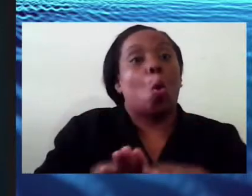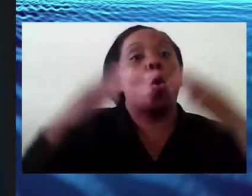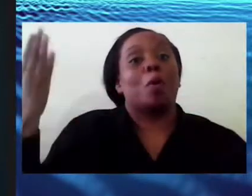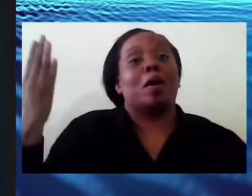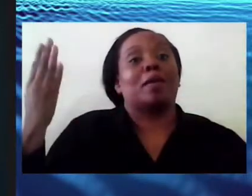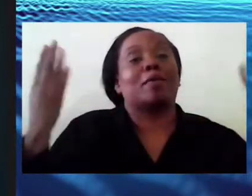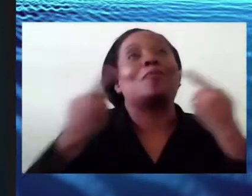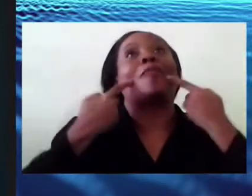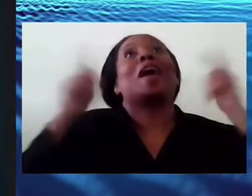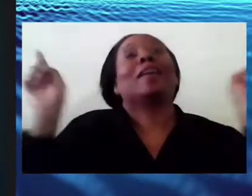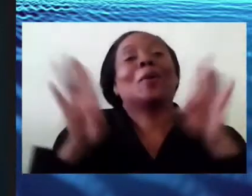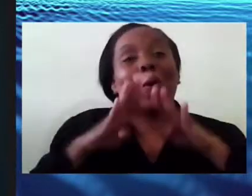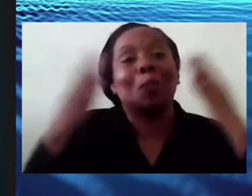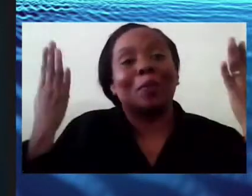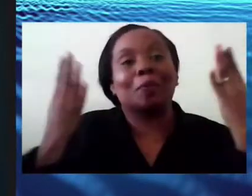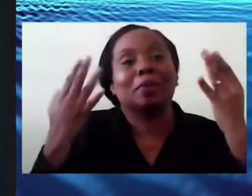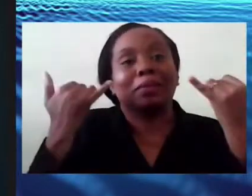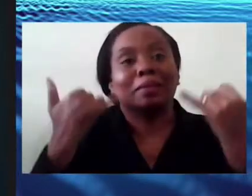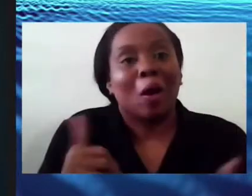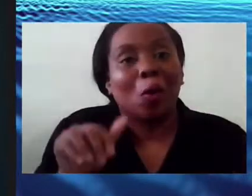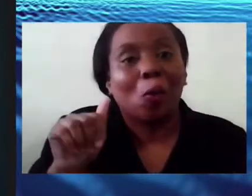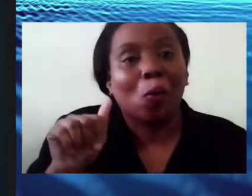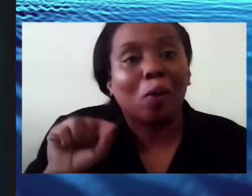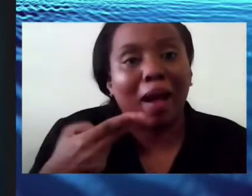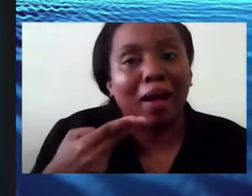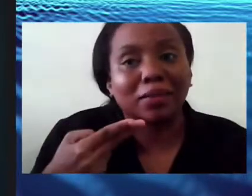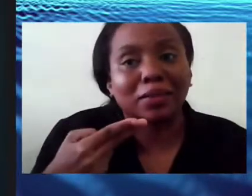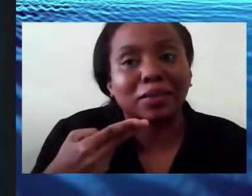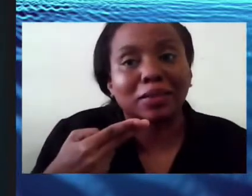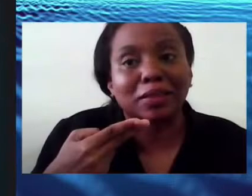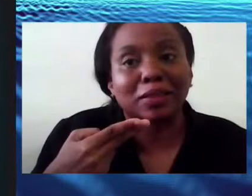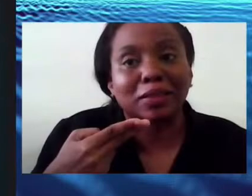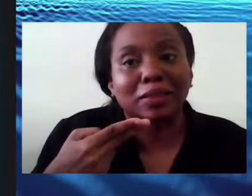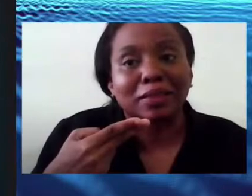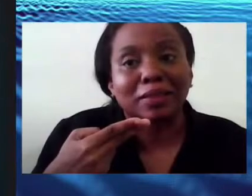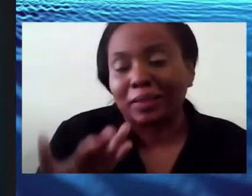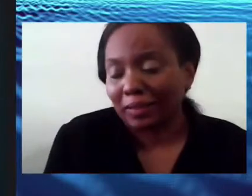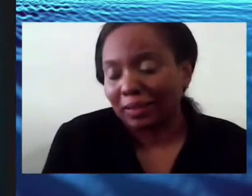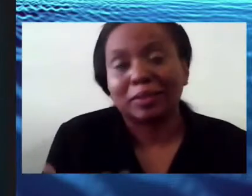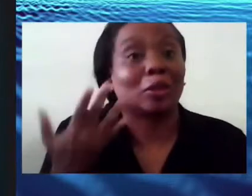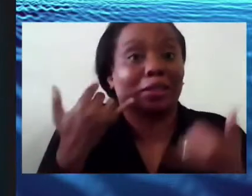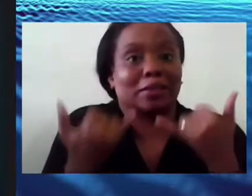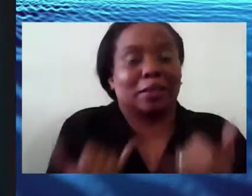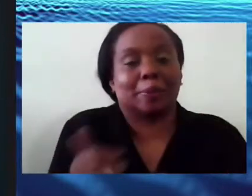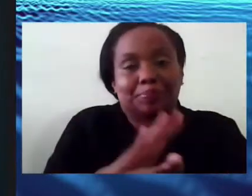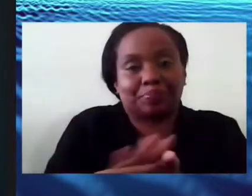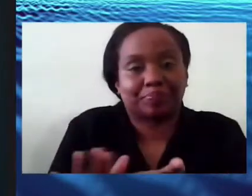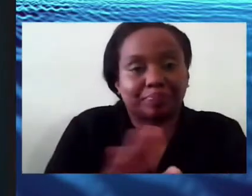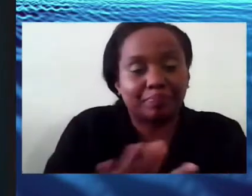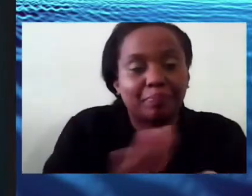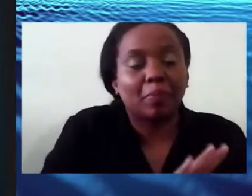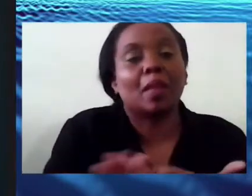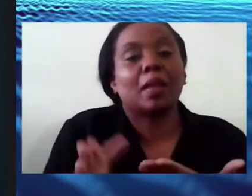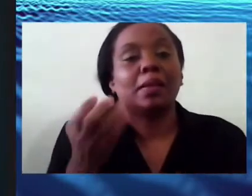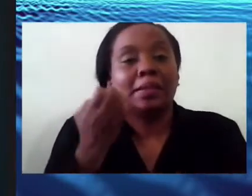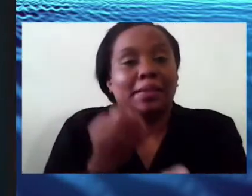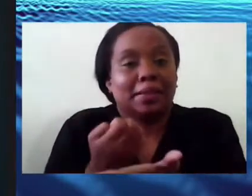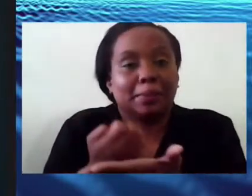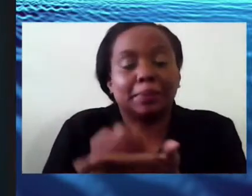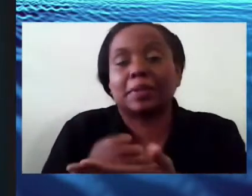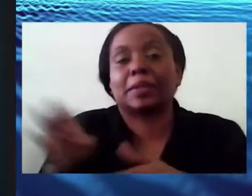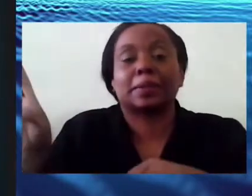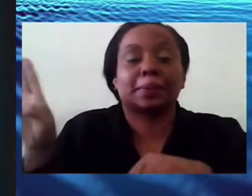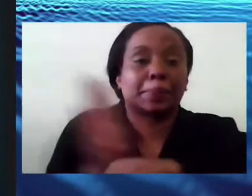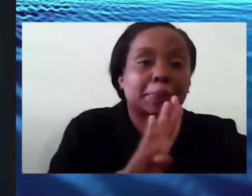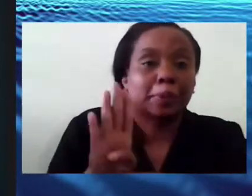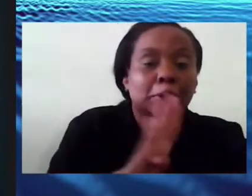cleaning, government is cleaning all its major installations, just as the private sector and commerce in Barbados are cleaning those so that we can